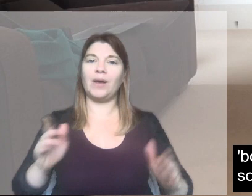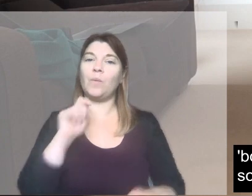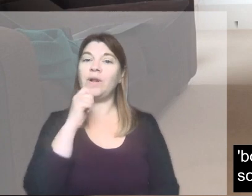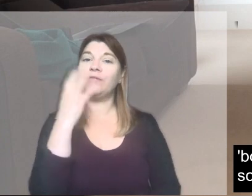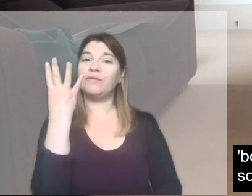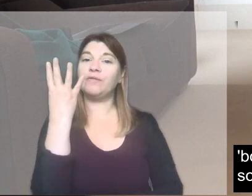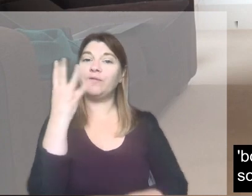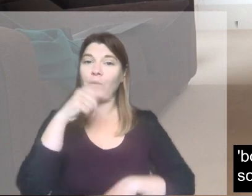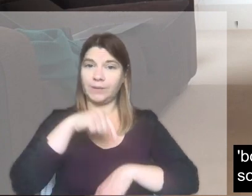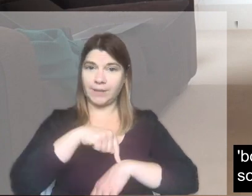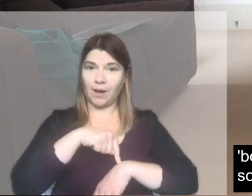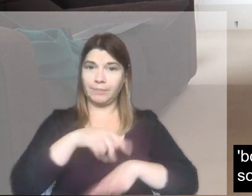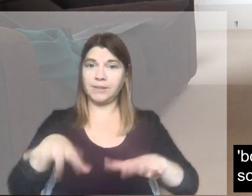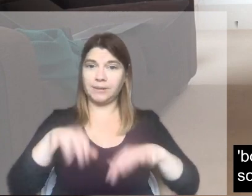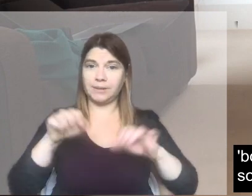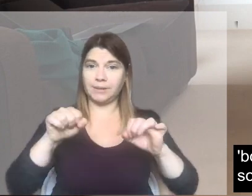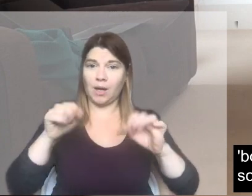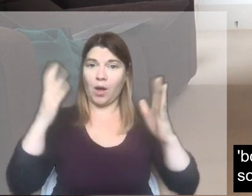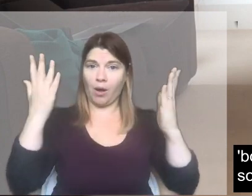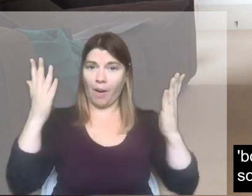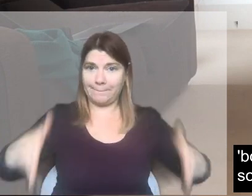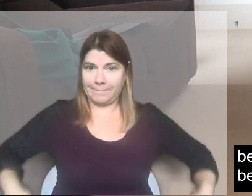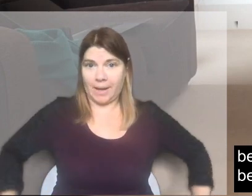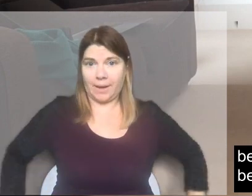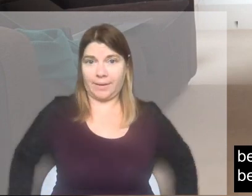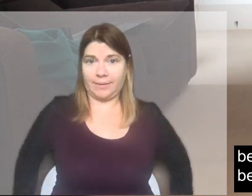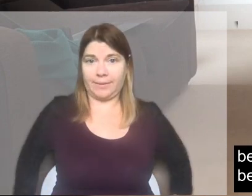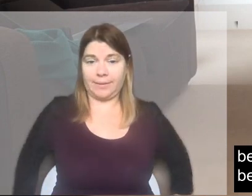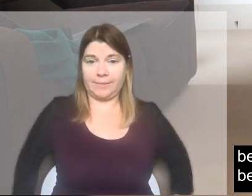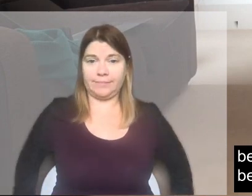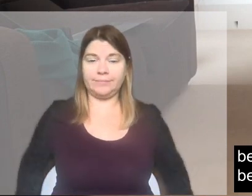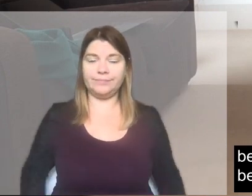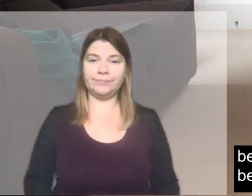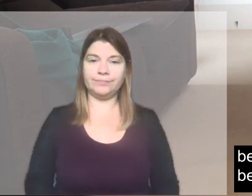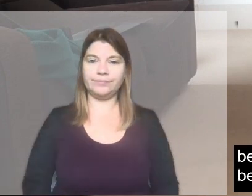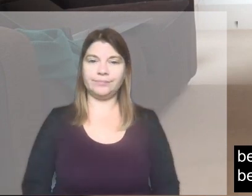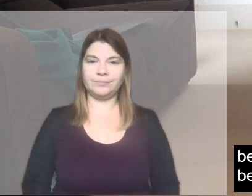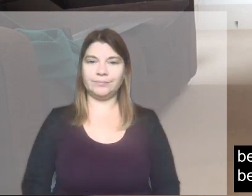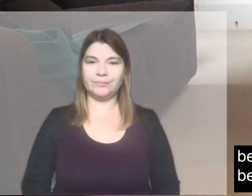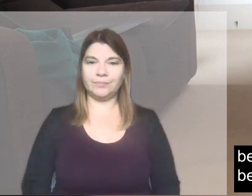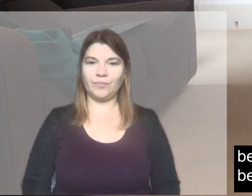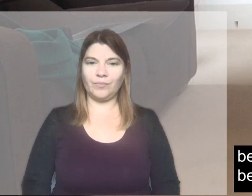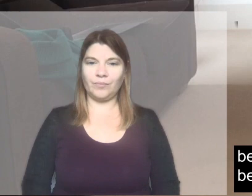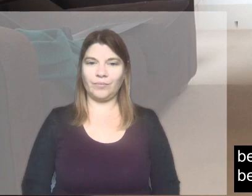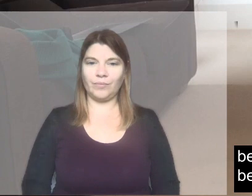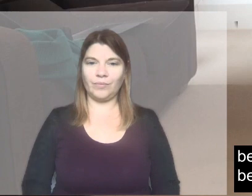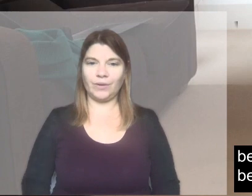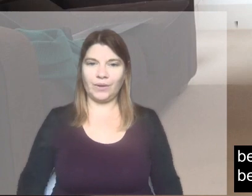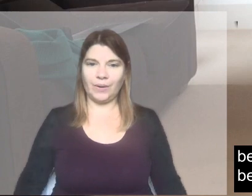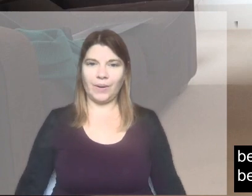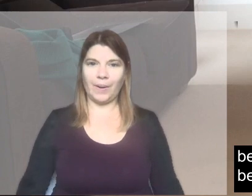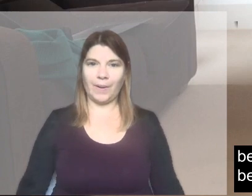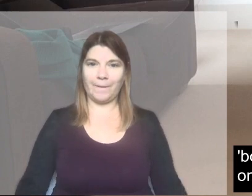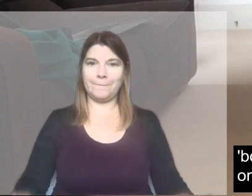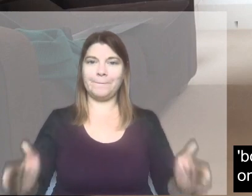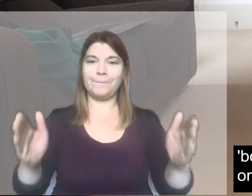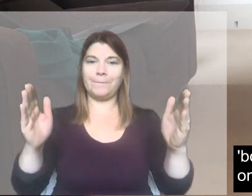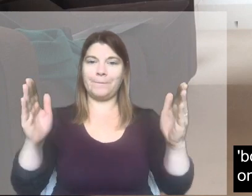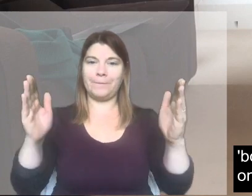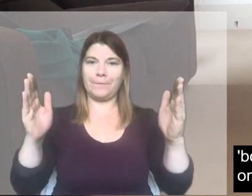going to do four of these. So we begin with our arms swinging behind us. Everyone take your arms behind you a little way. And then we